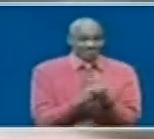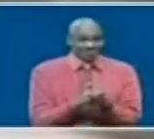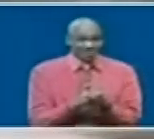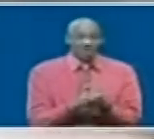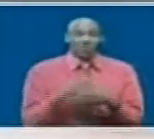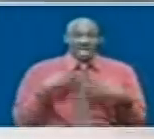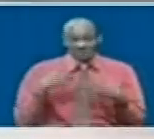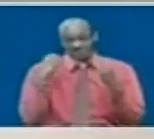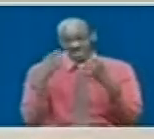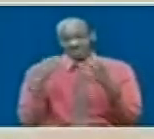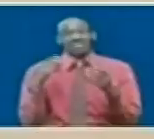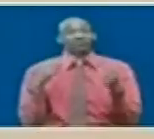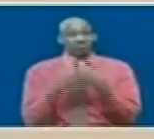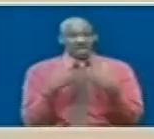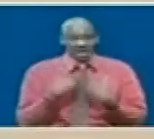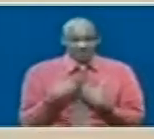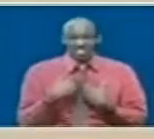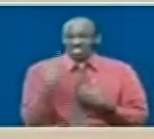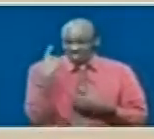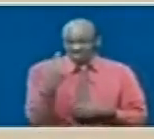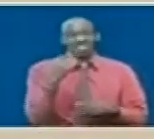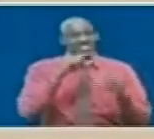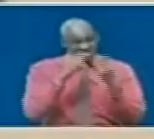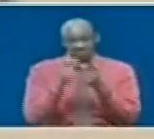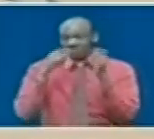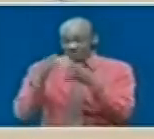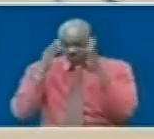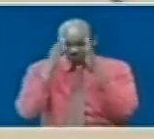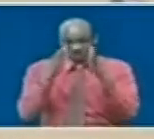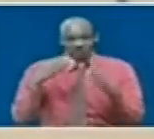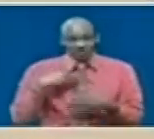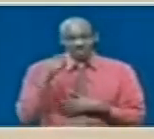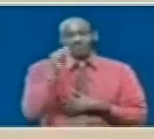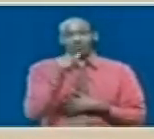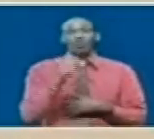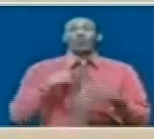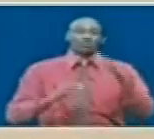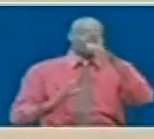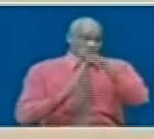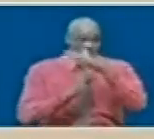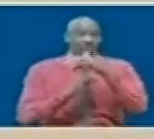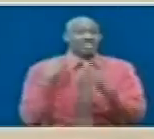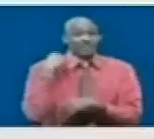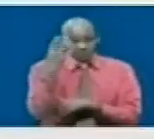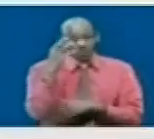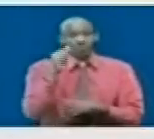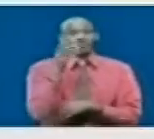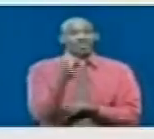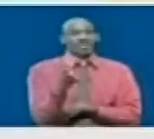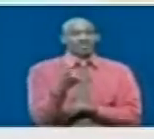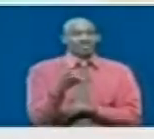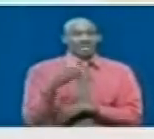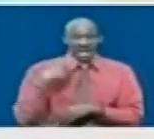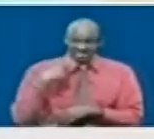which is sleeping right now because each and every team is focusing for the playoffs. They have to be among the top four to be in the playoffs. We've been